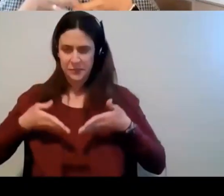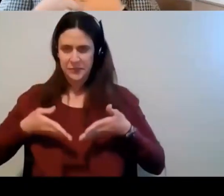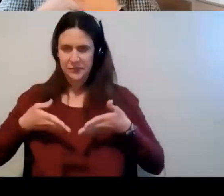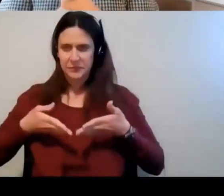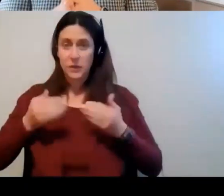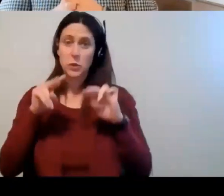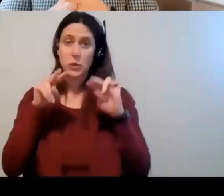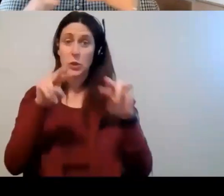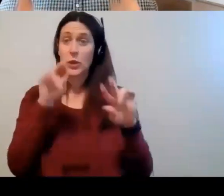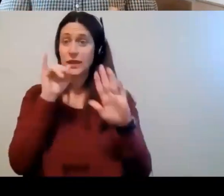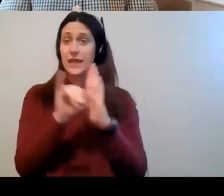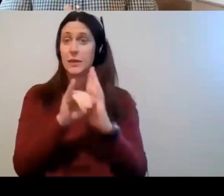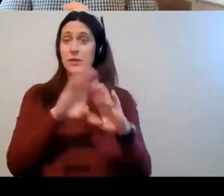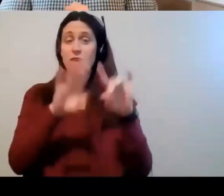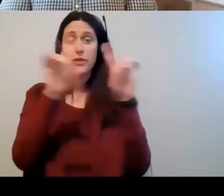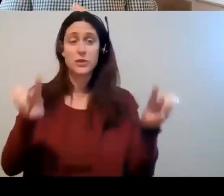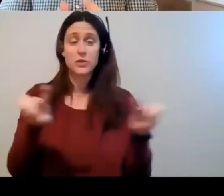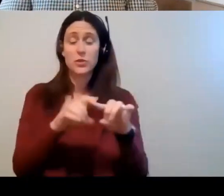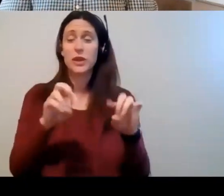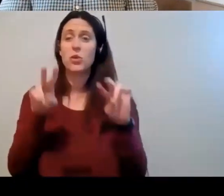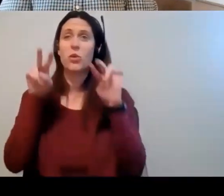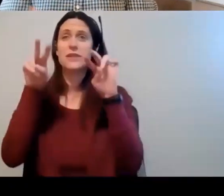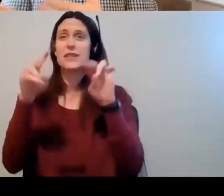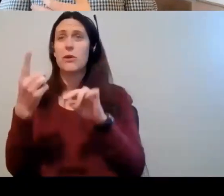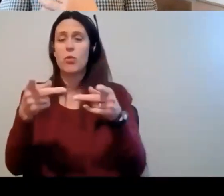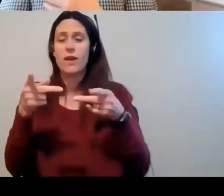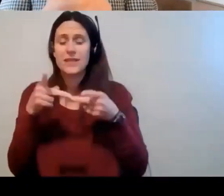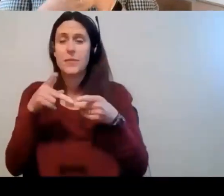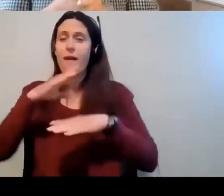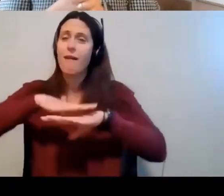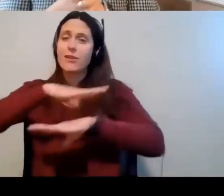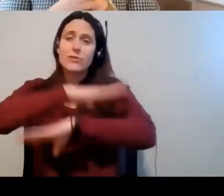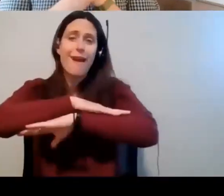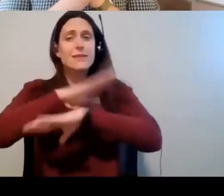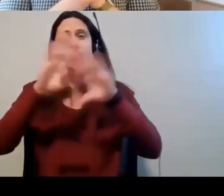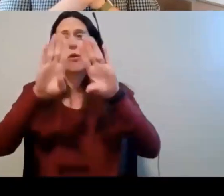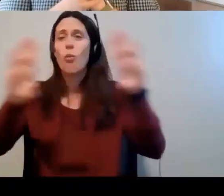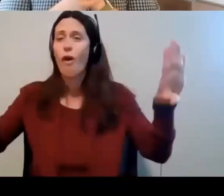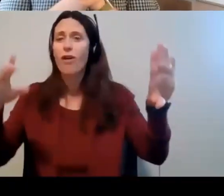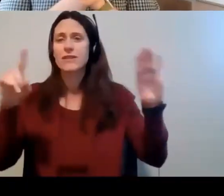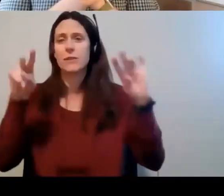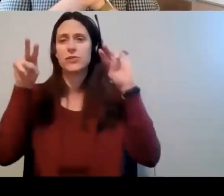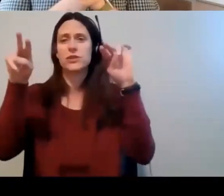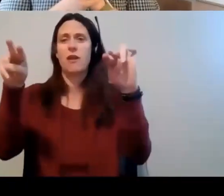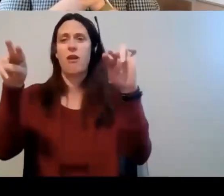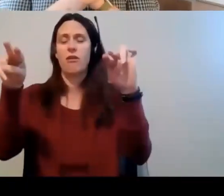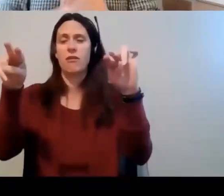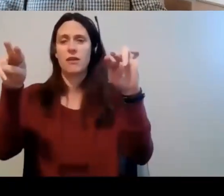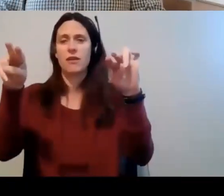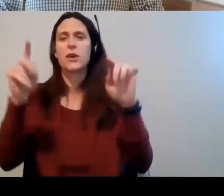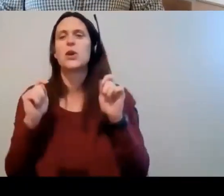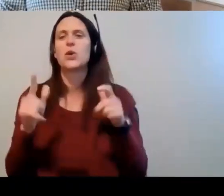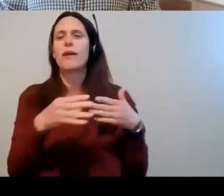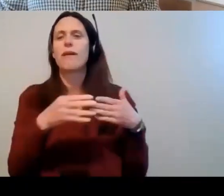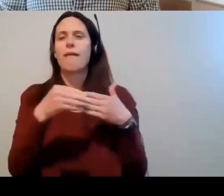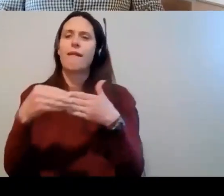image on the screen, or you can pick a static spot near you, either your desk or the wall. And we're going to do a quick guided meditation